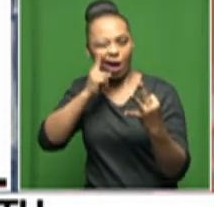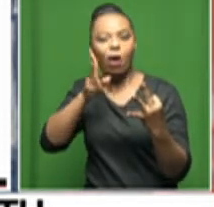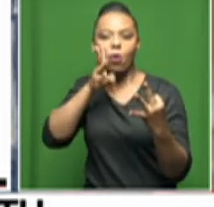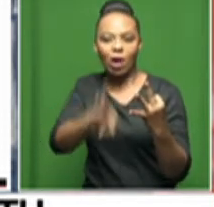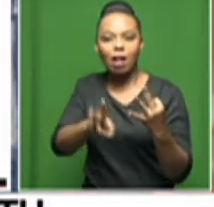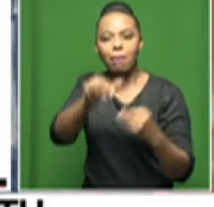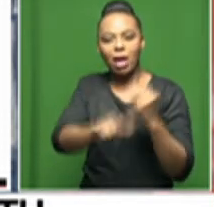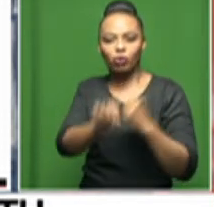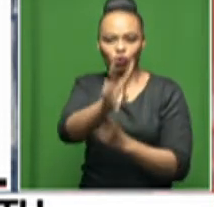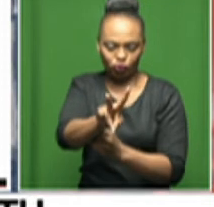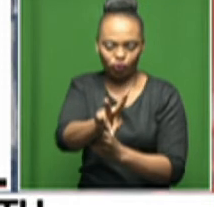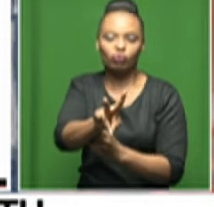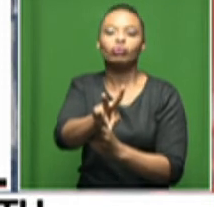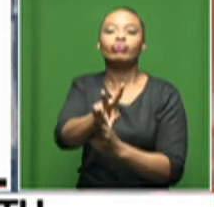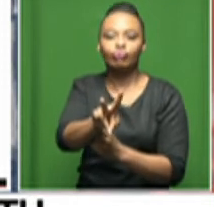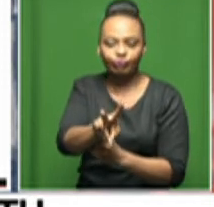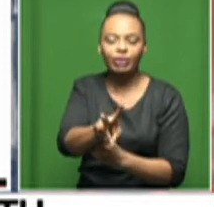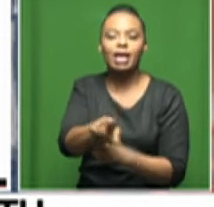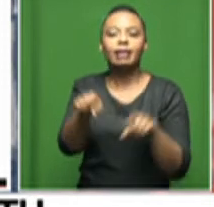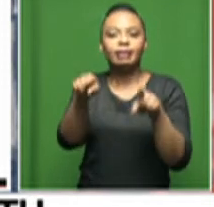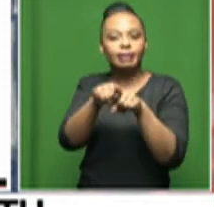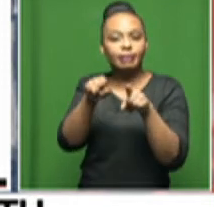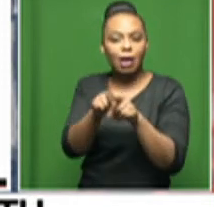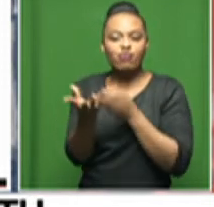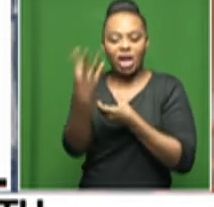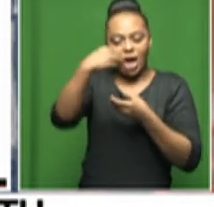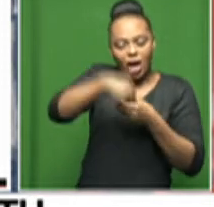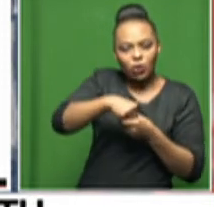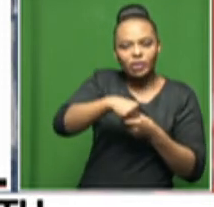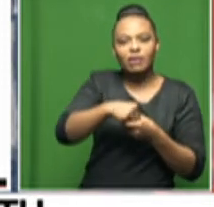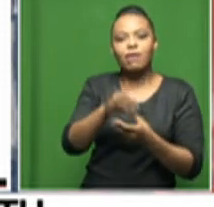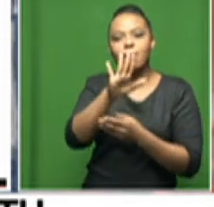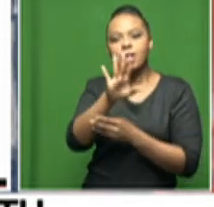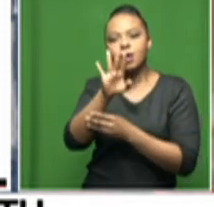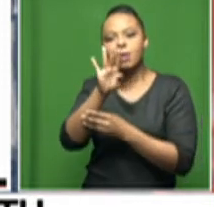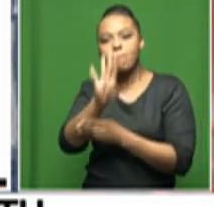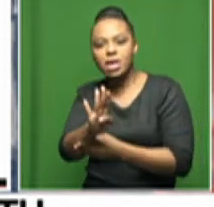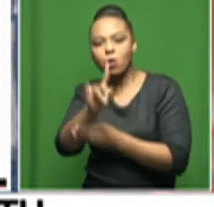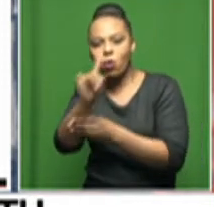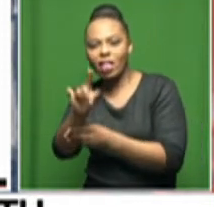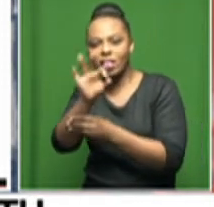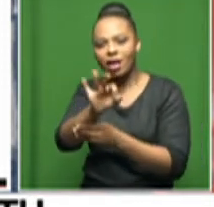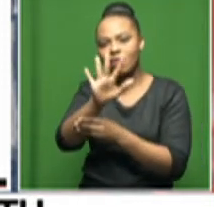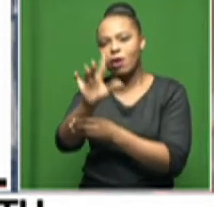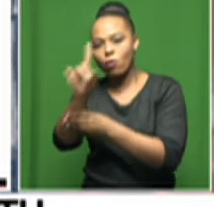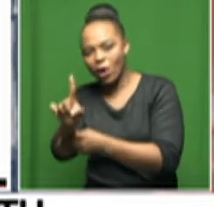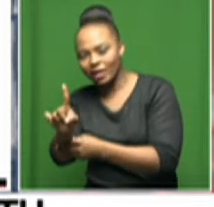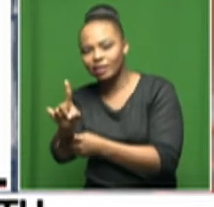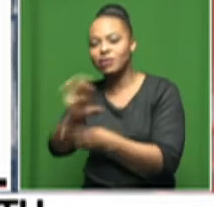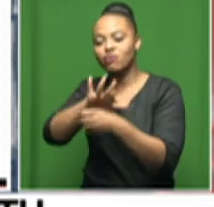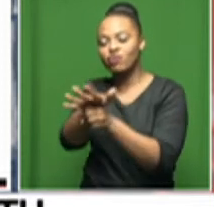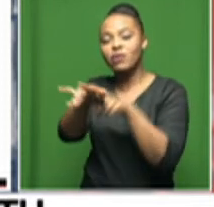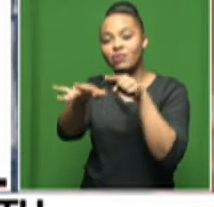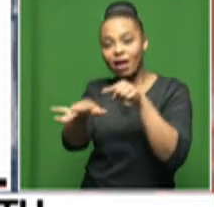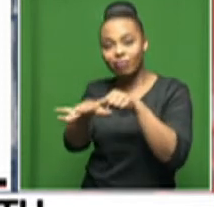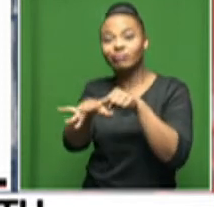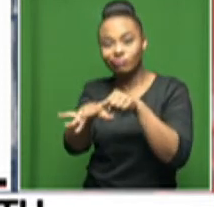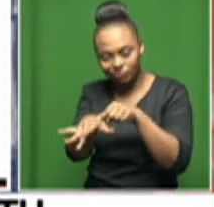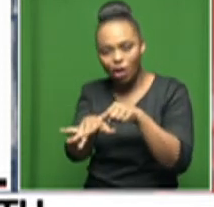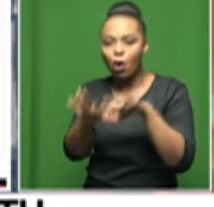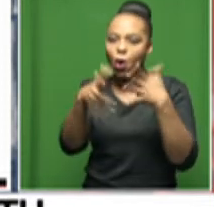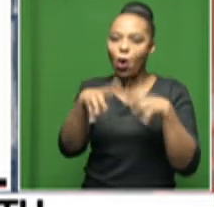2 months, which either will be inclusive of the B1351 variant as well as the original variant, or at